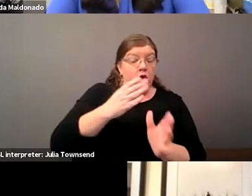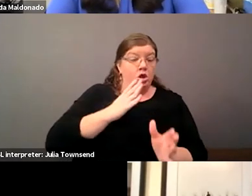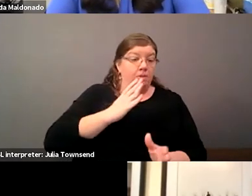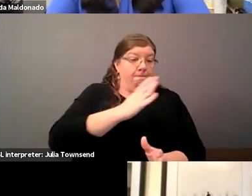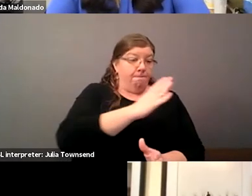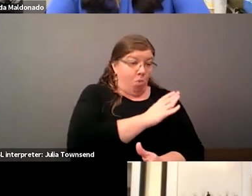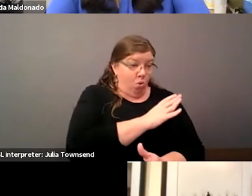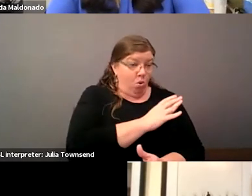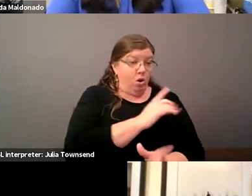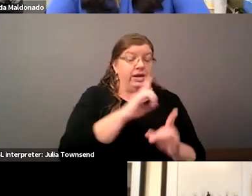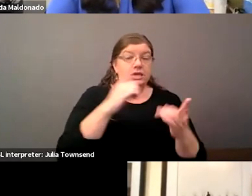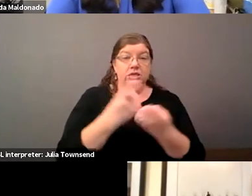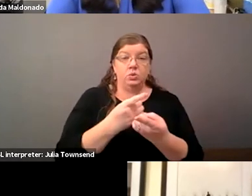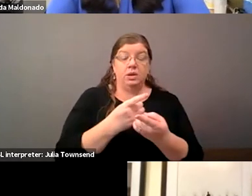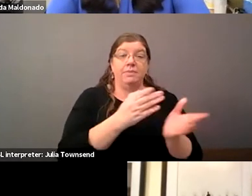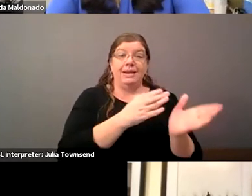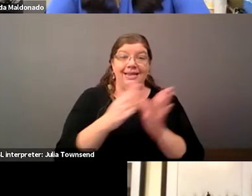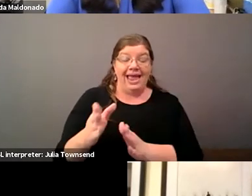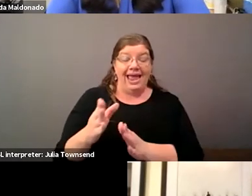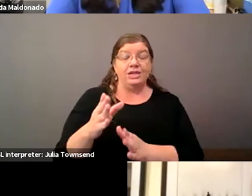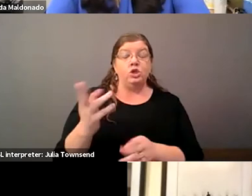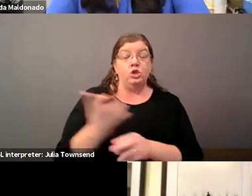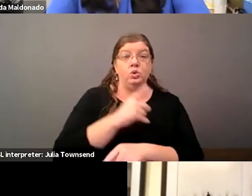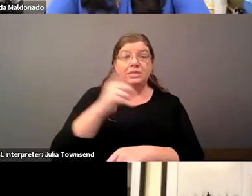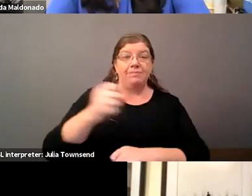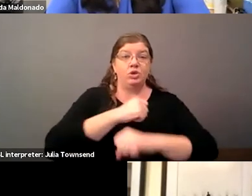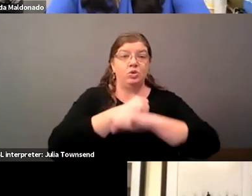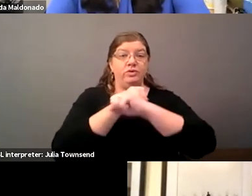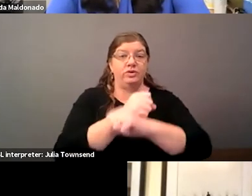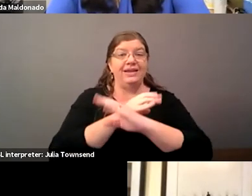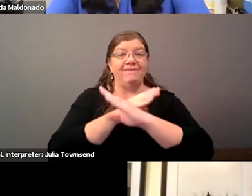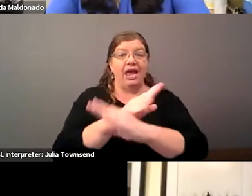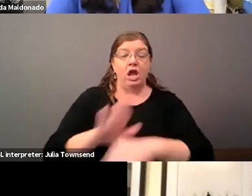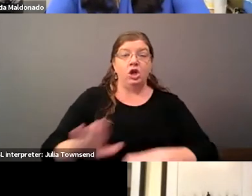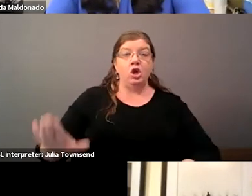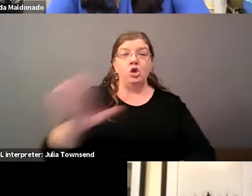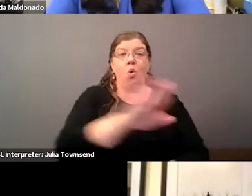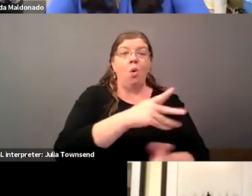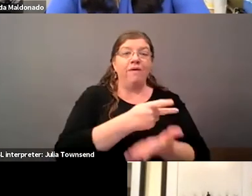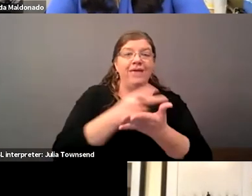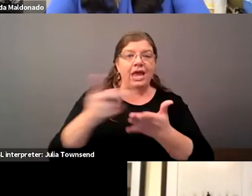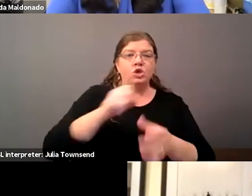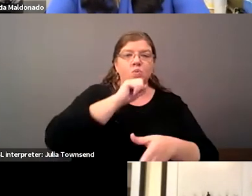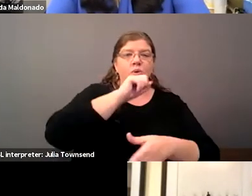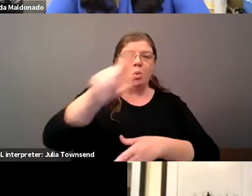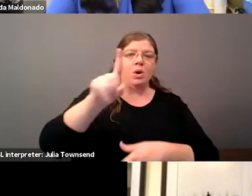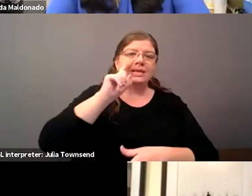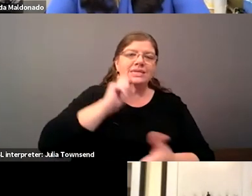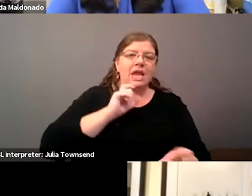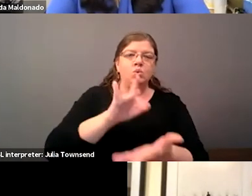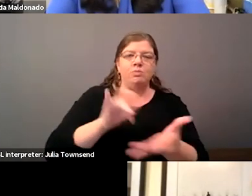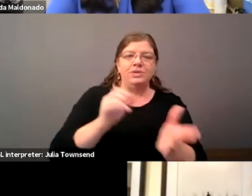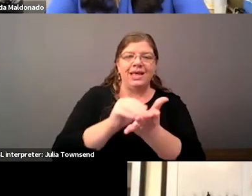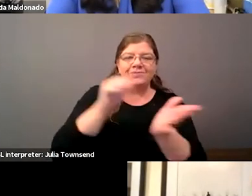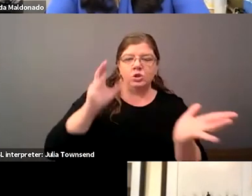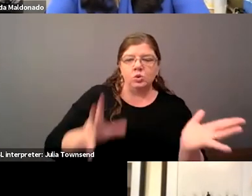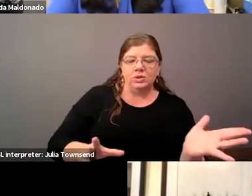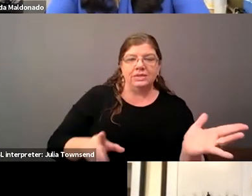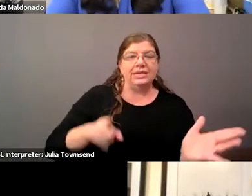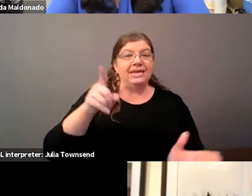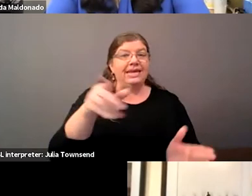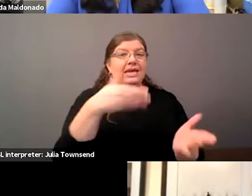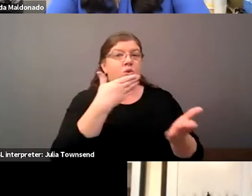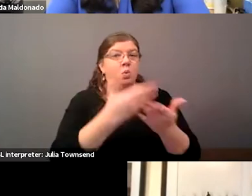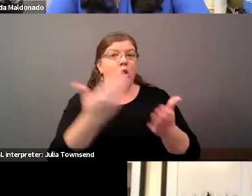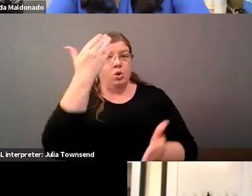defend your failures to prevent and report sexual abuse of students mr nichols is well known as the ceo of a